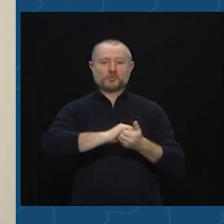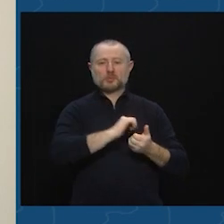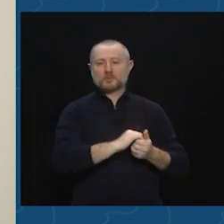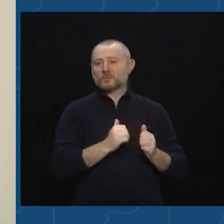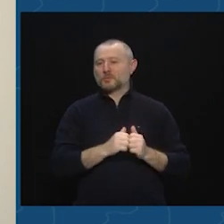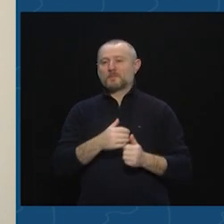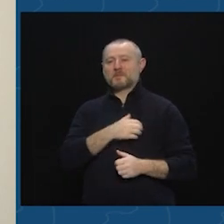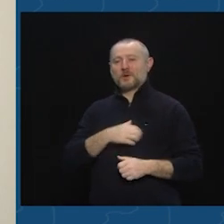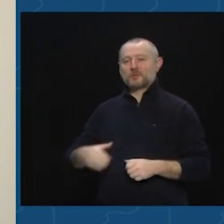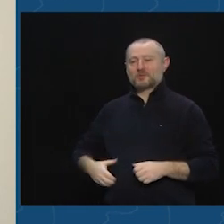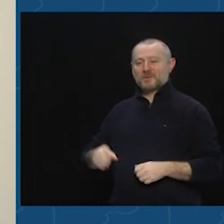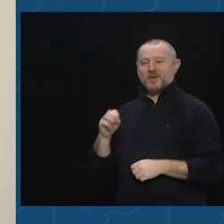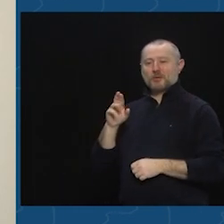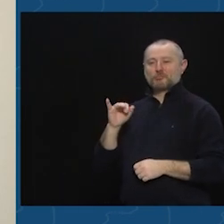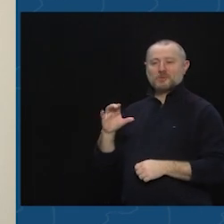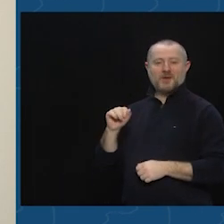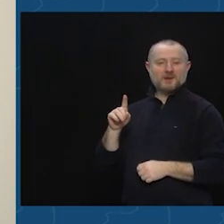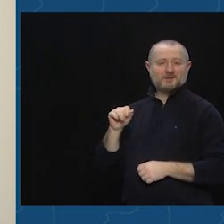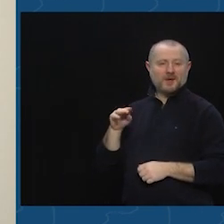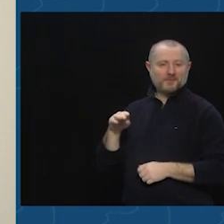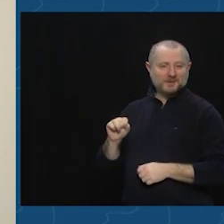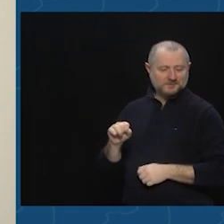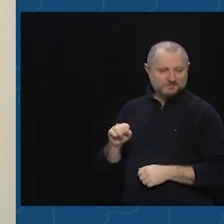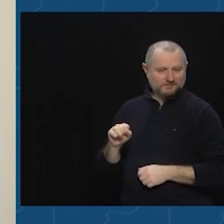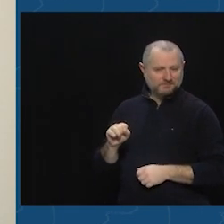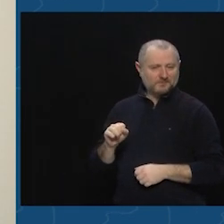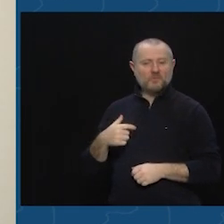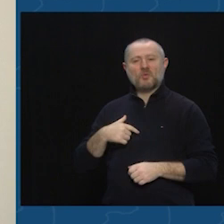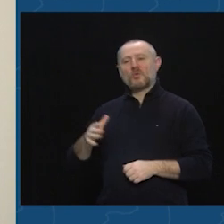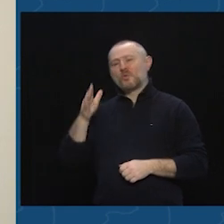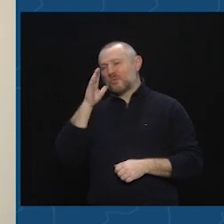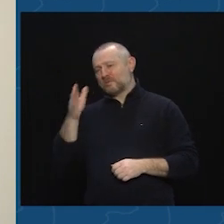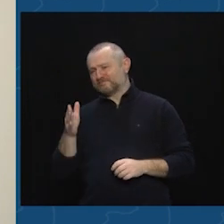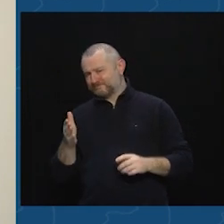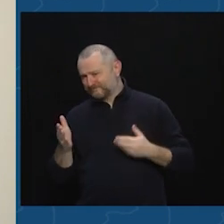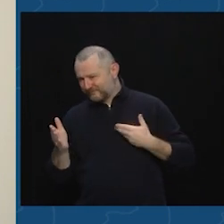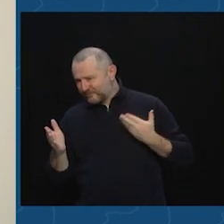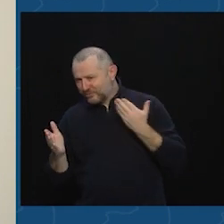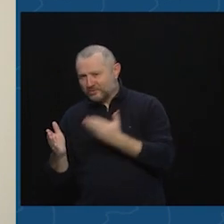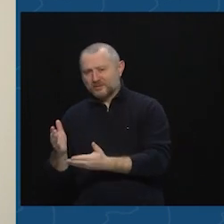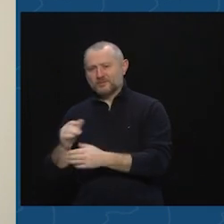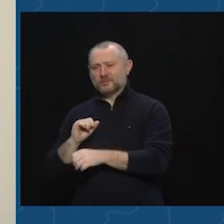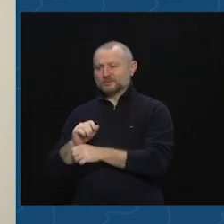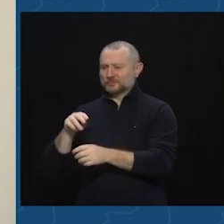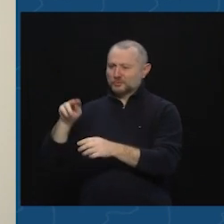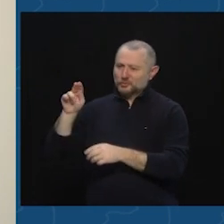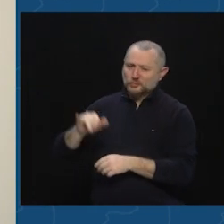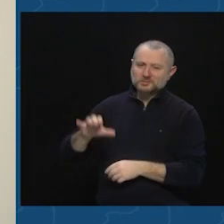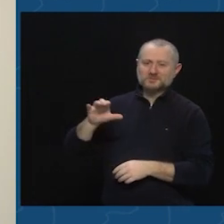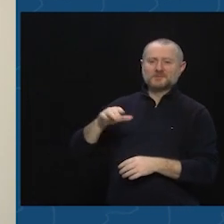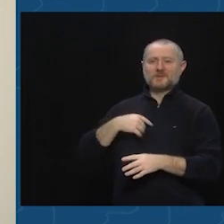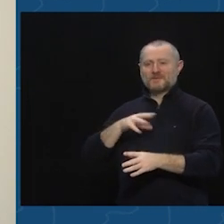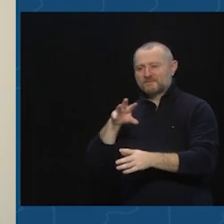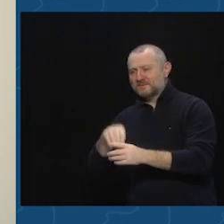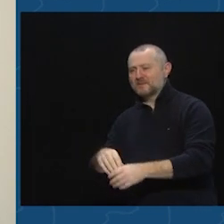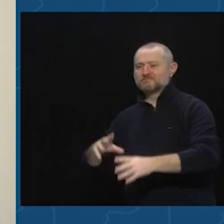Adams, who's going to be on the ground, making sure that we deal with the intervention issues that are